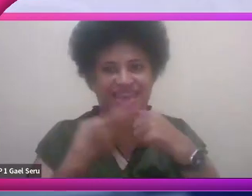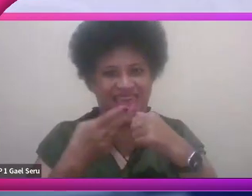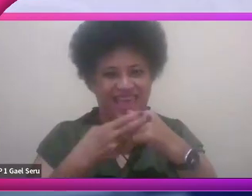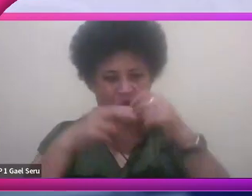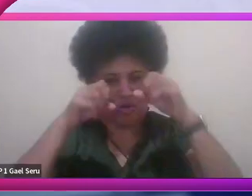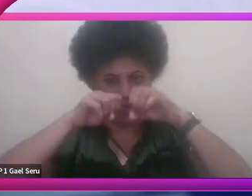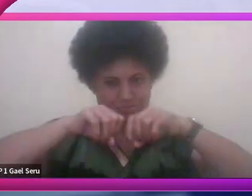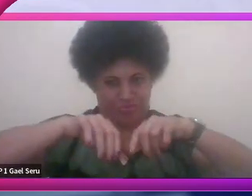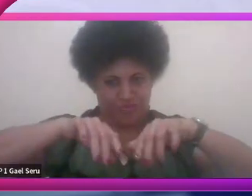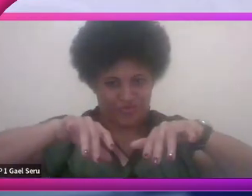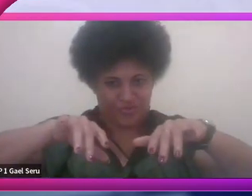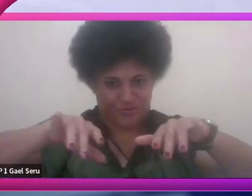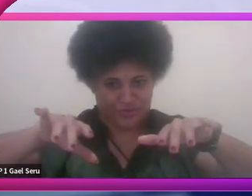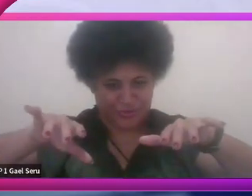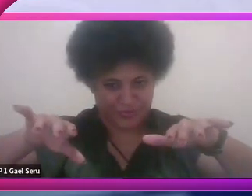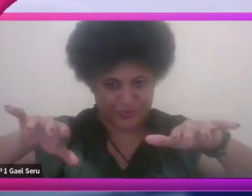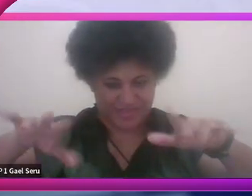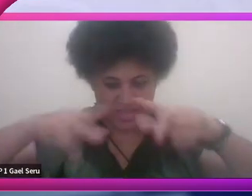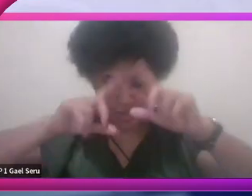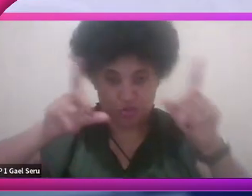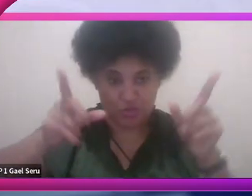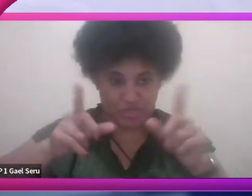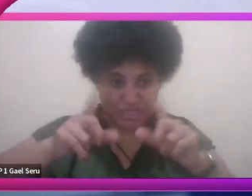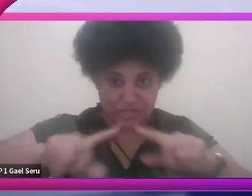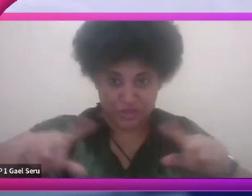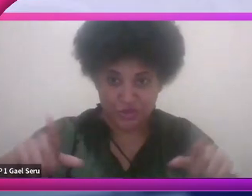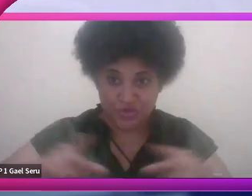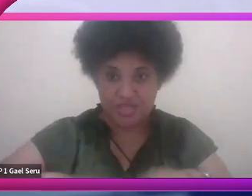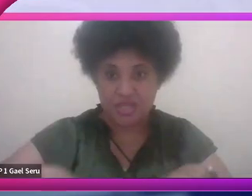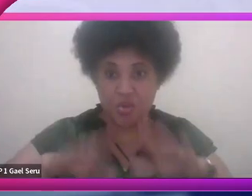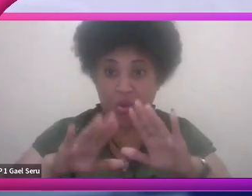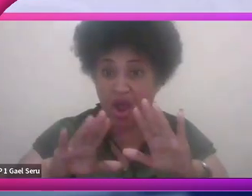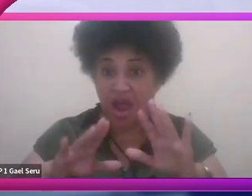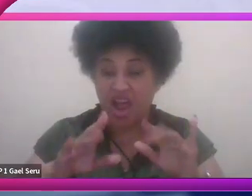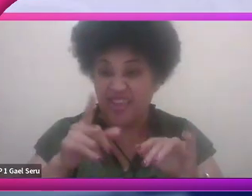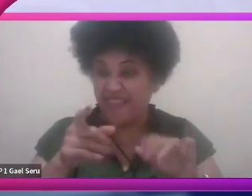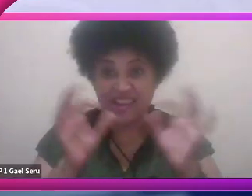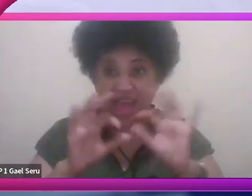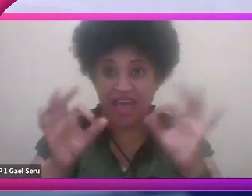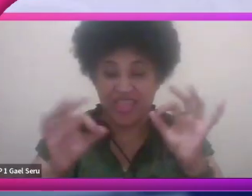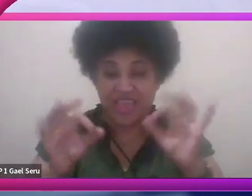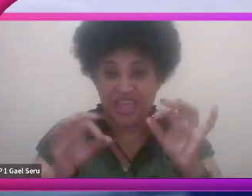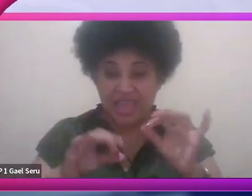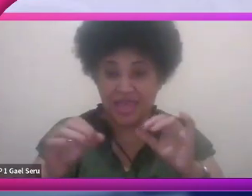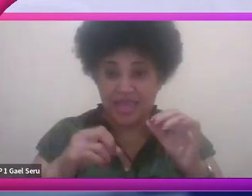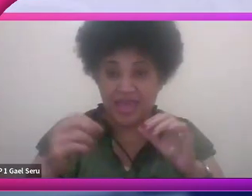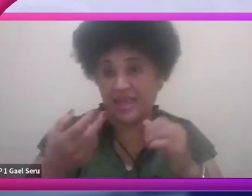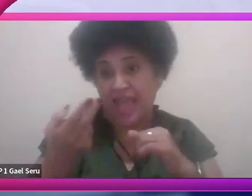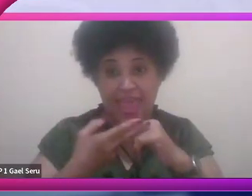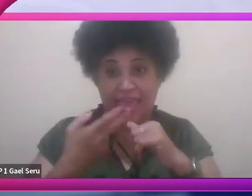to the uterus. They wait there, and then it's no is no sperm come in to